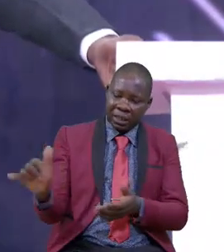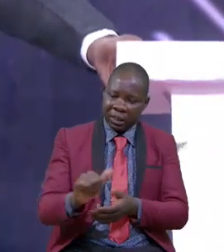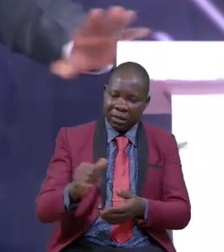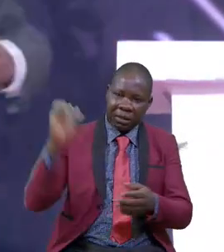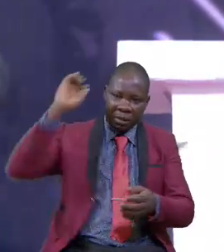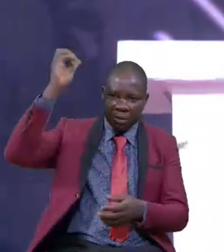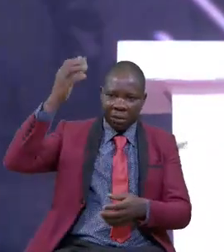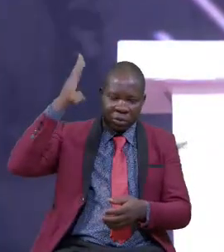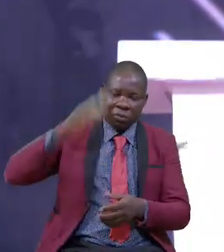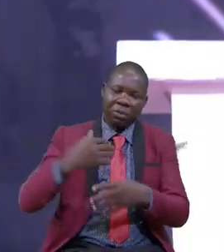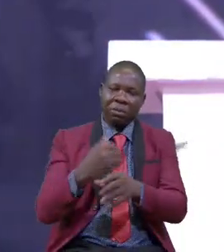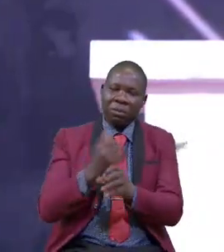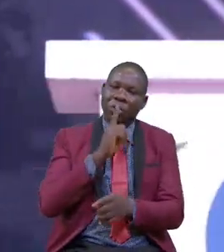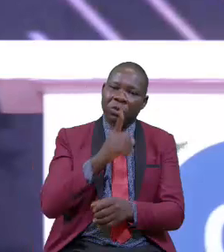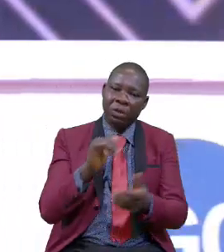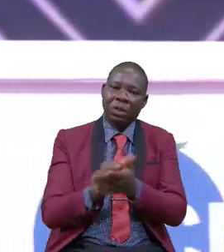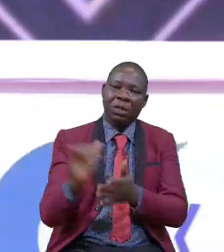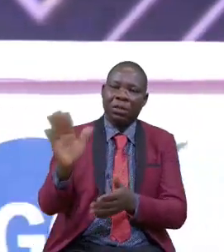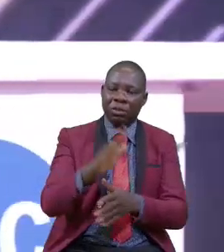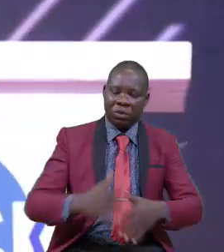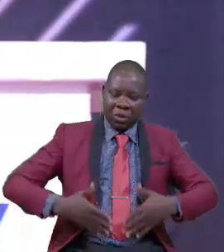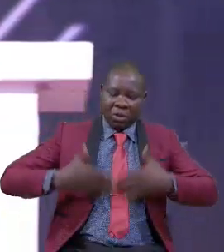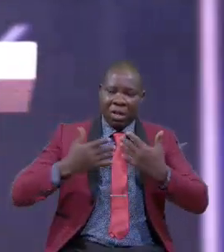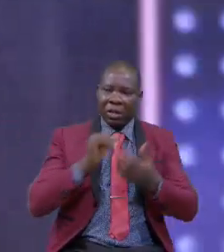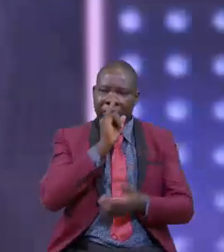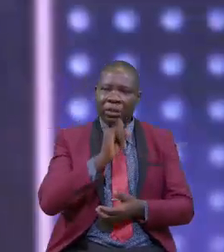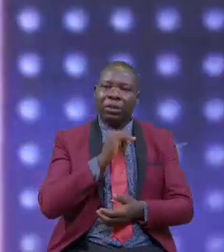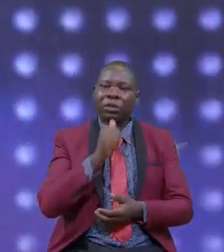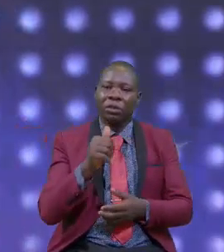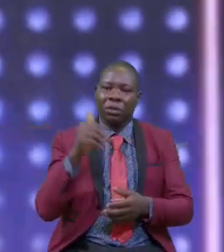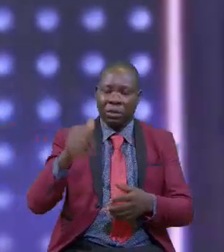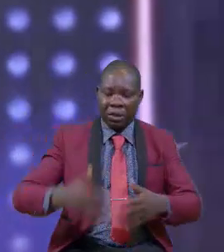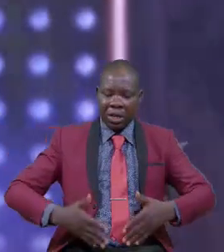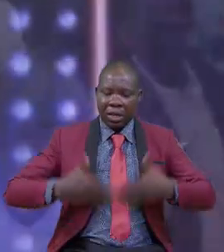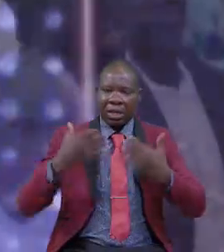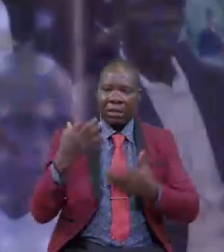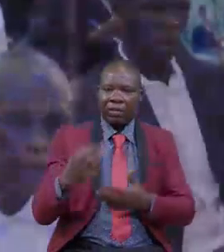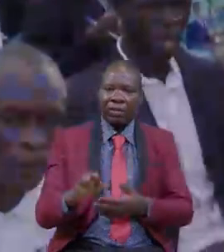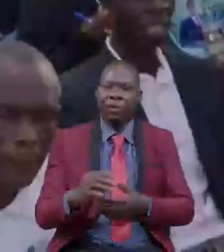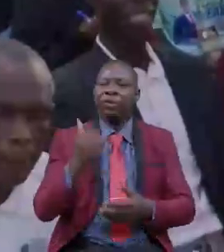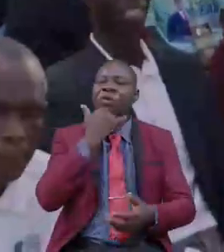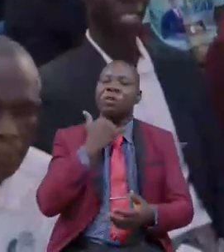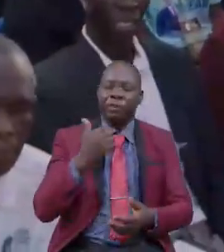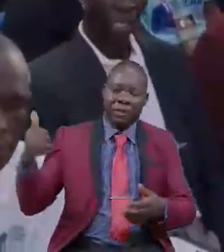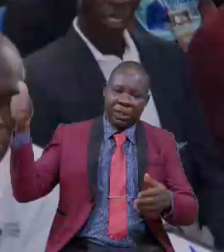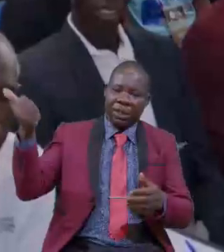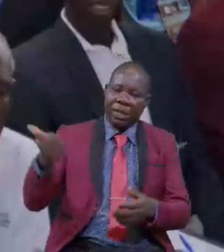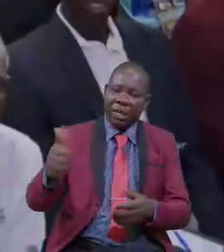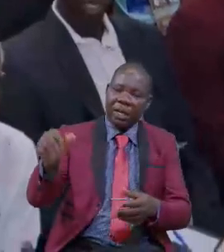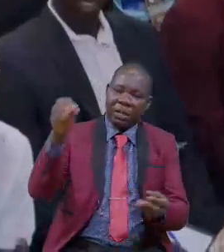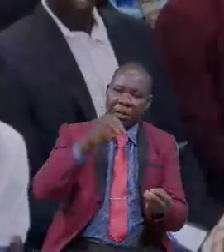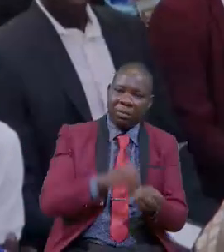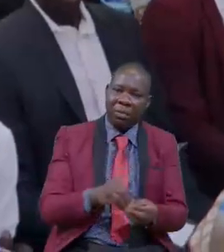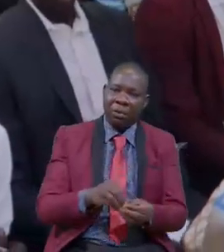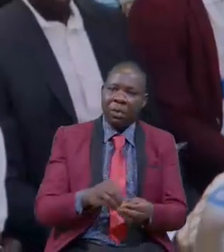that your life is not a life of offense anymore. It's not a life of